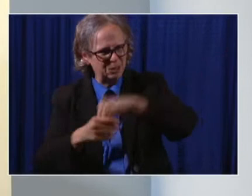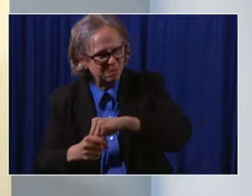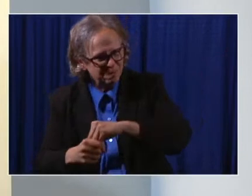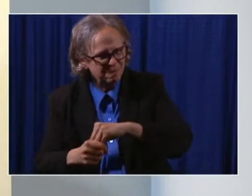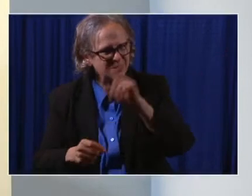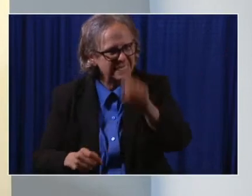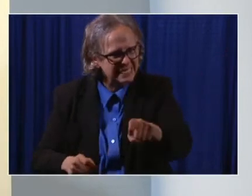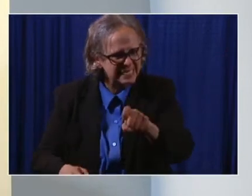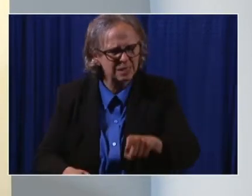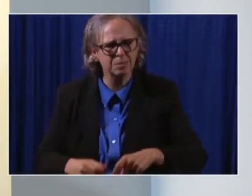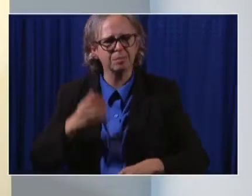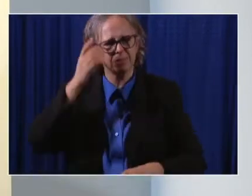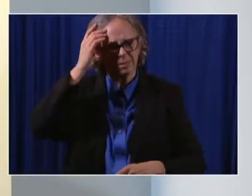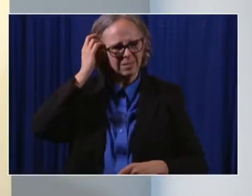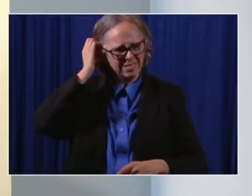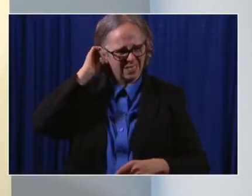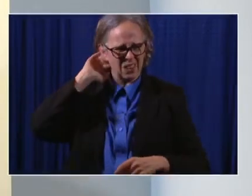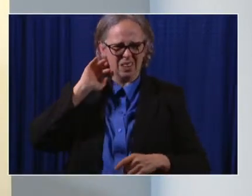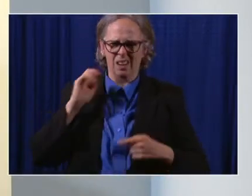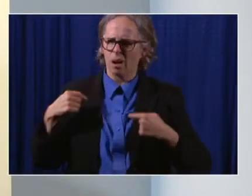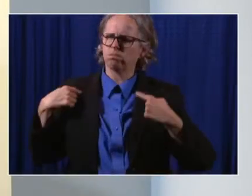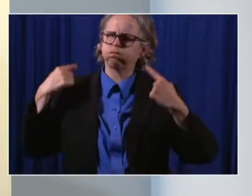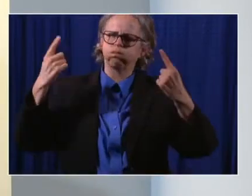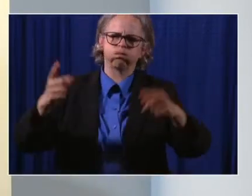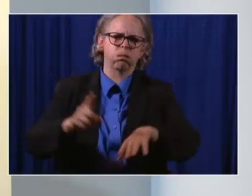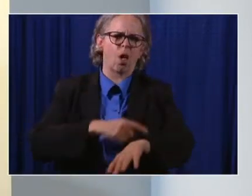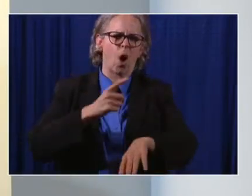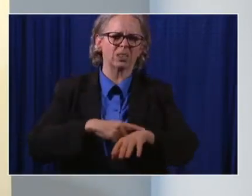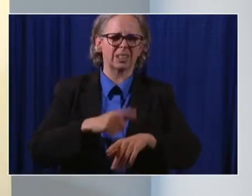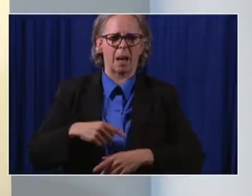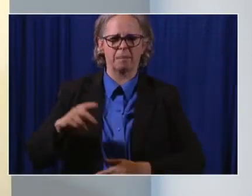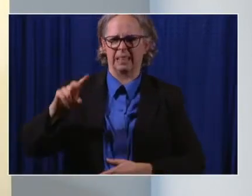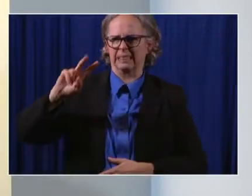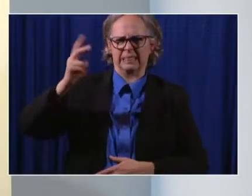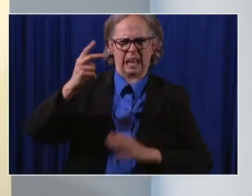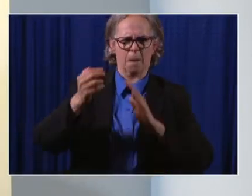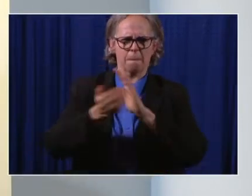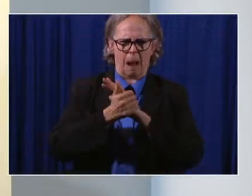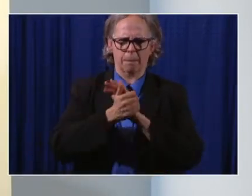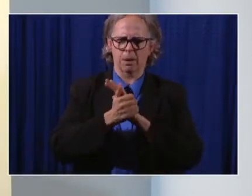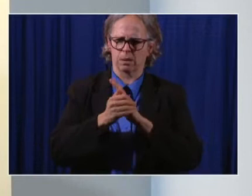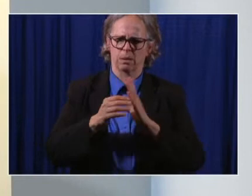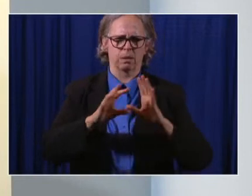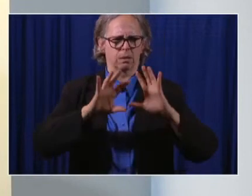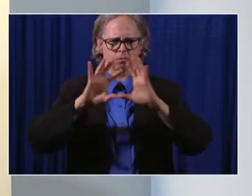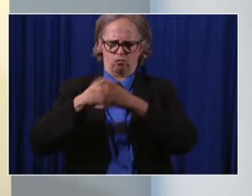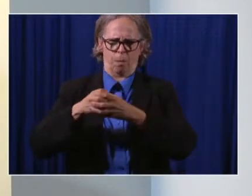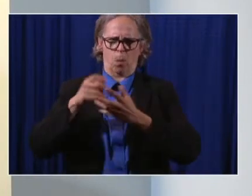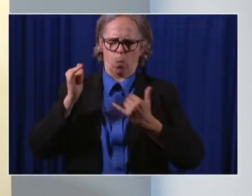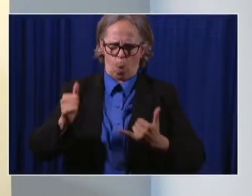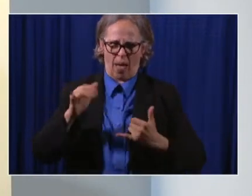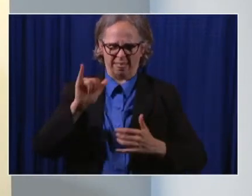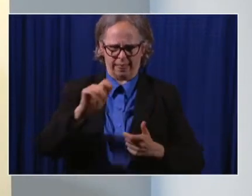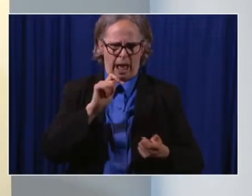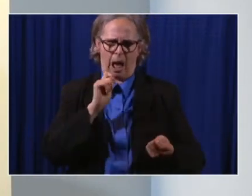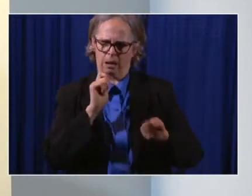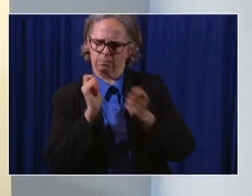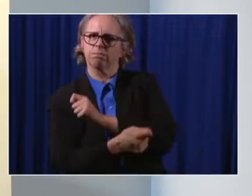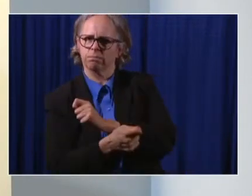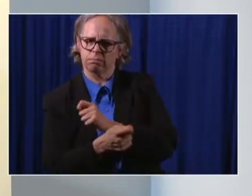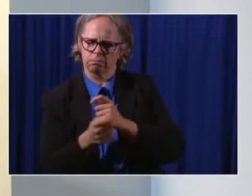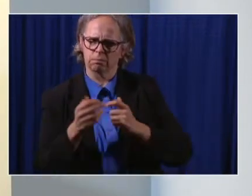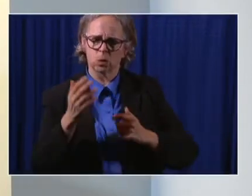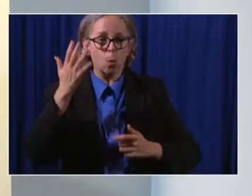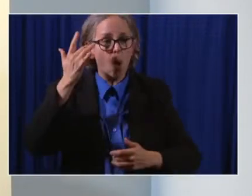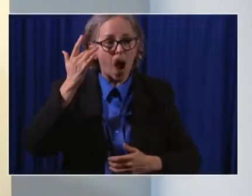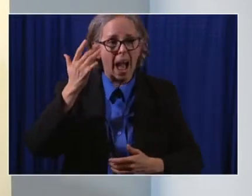I know in all of my career, Second Amendment groups have been calling for this type of reform in the area because it keeps the guns out of the